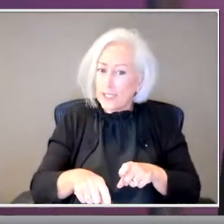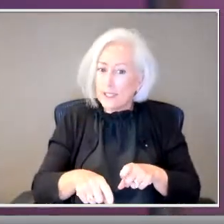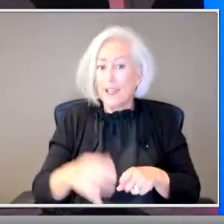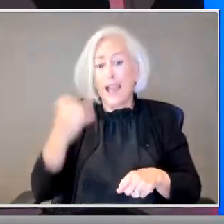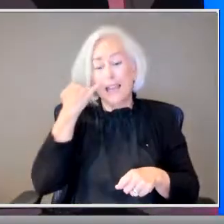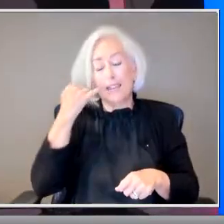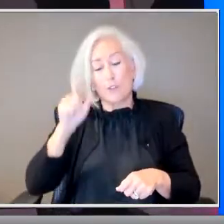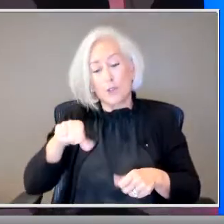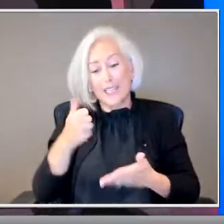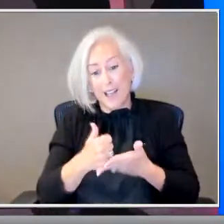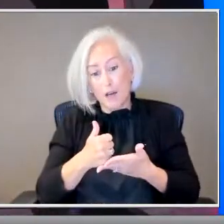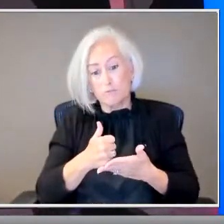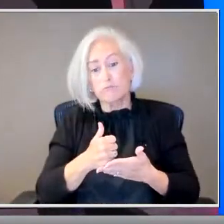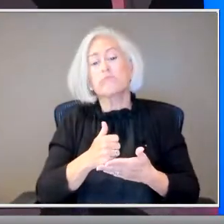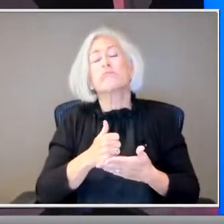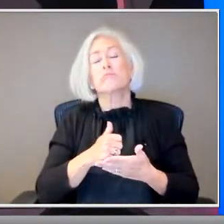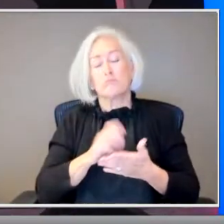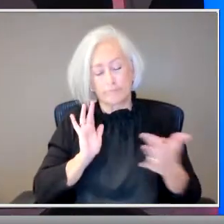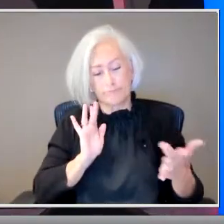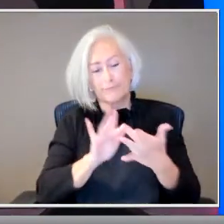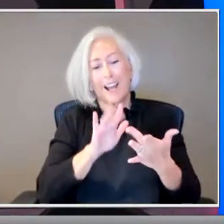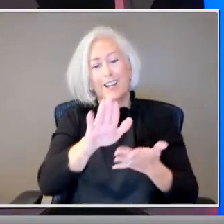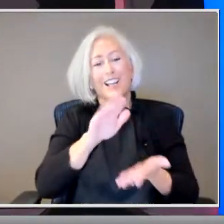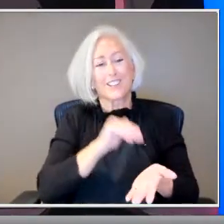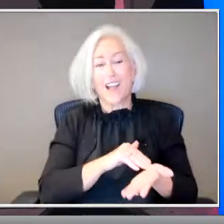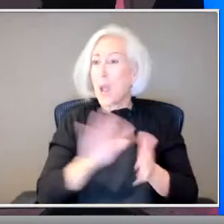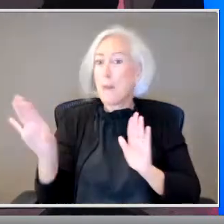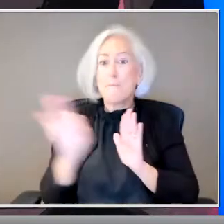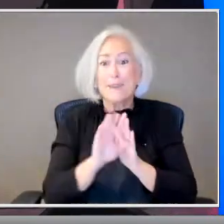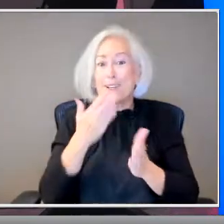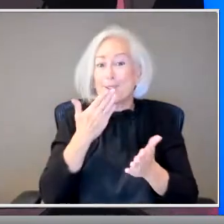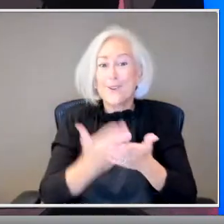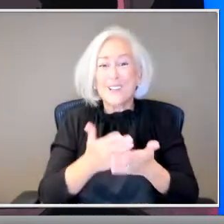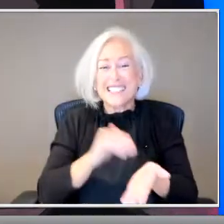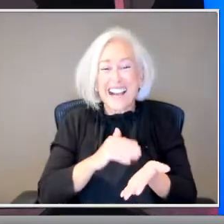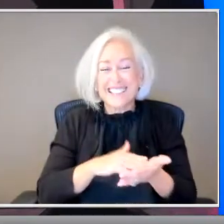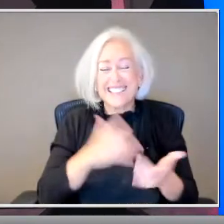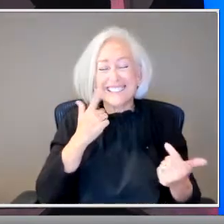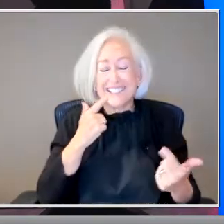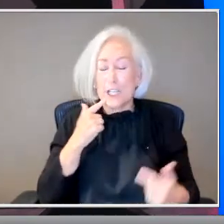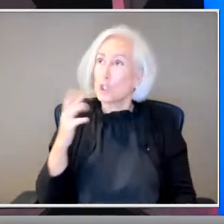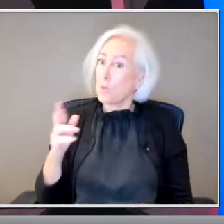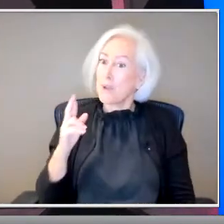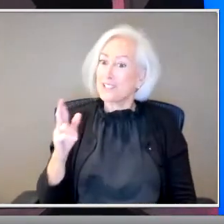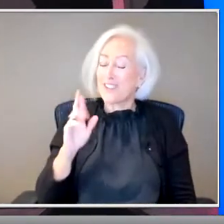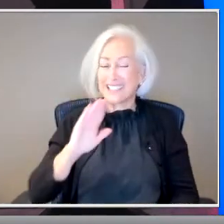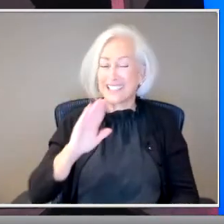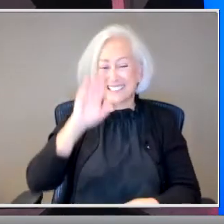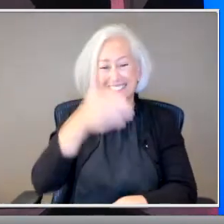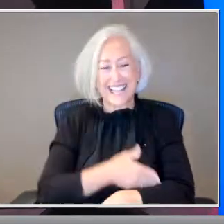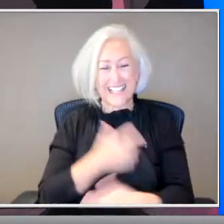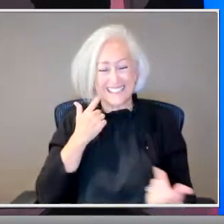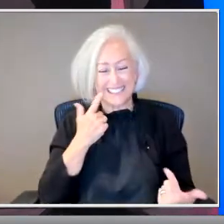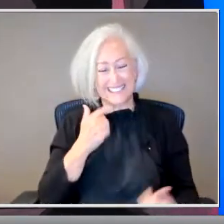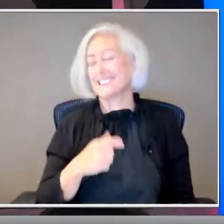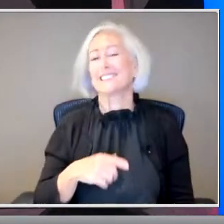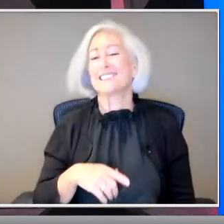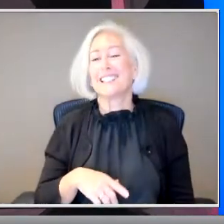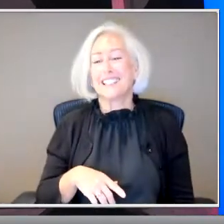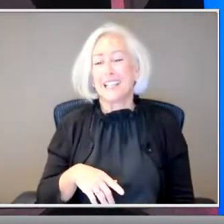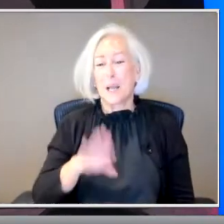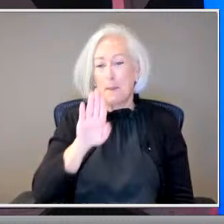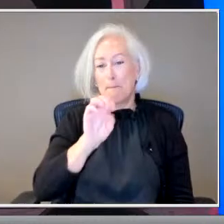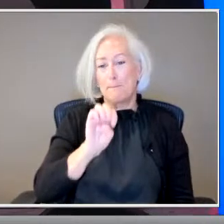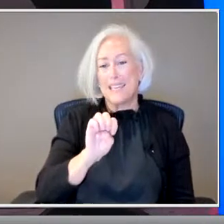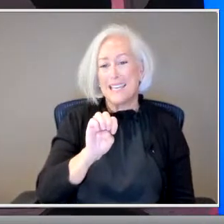And pick a good one. Pick your best friend's son. The expression "be like Mike." Be like